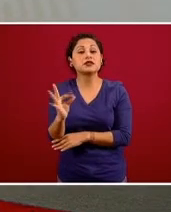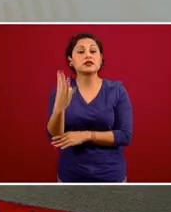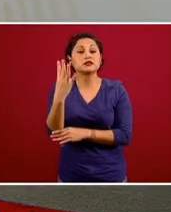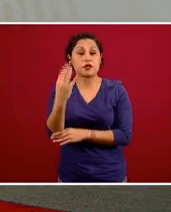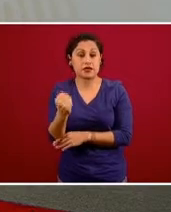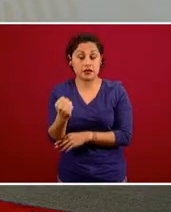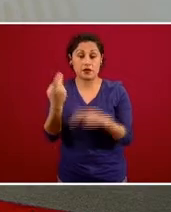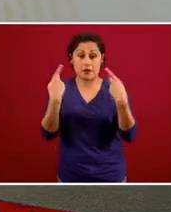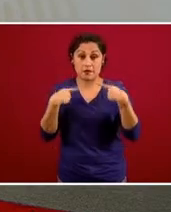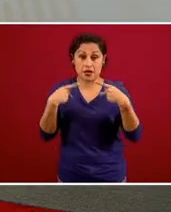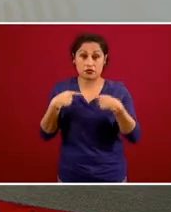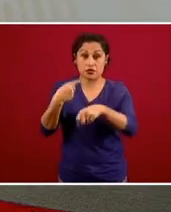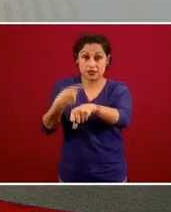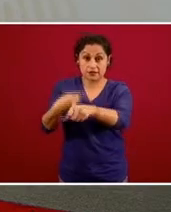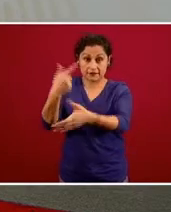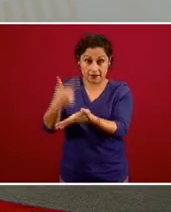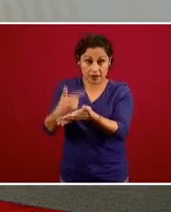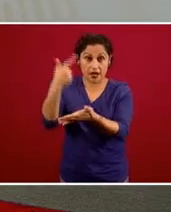are